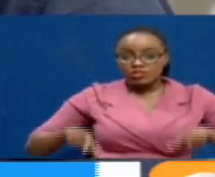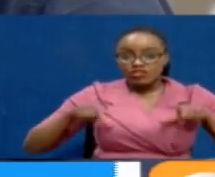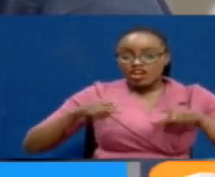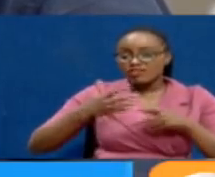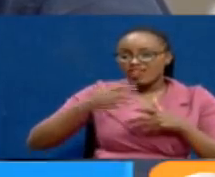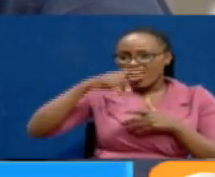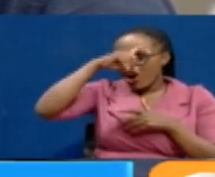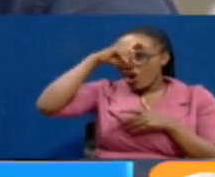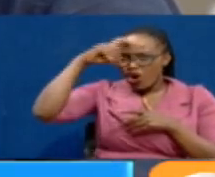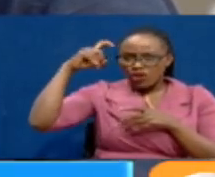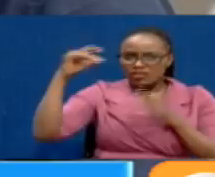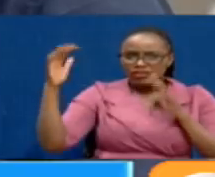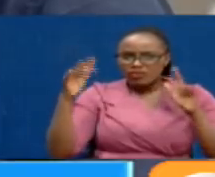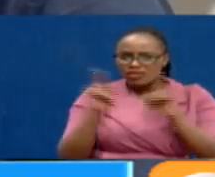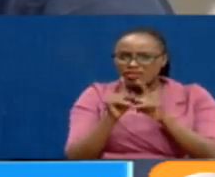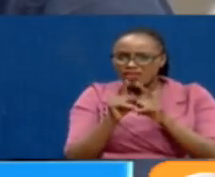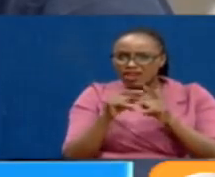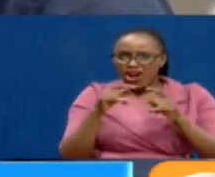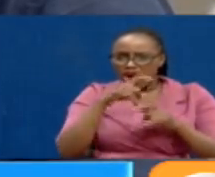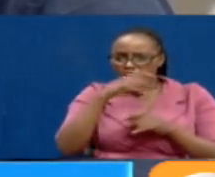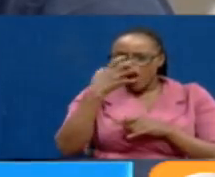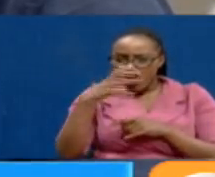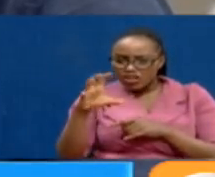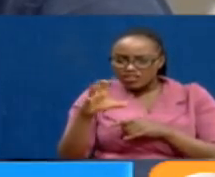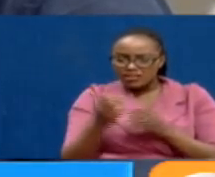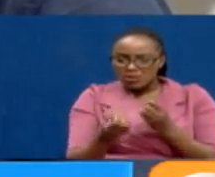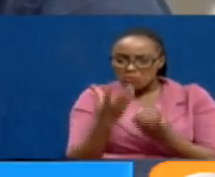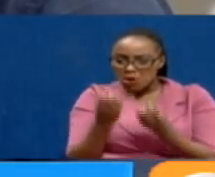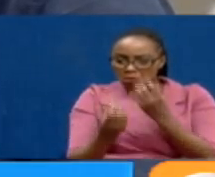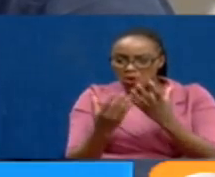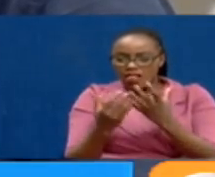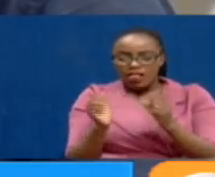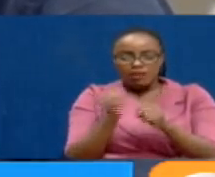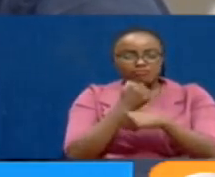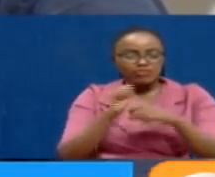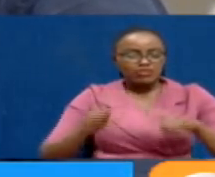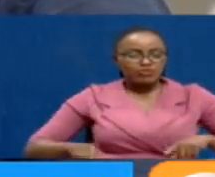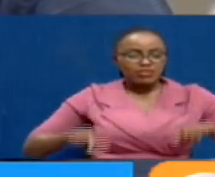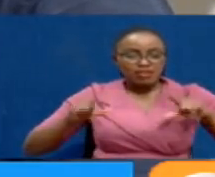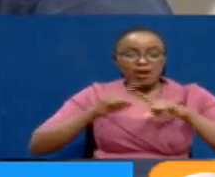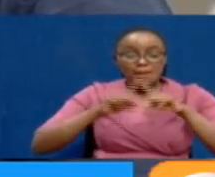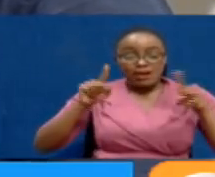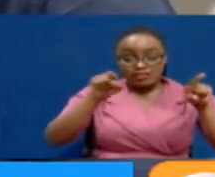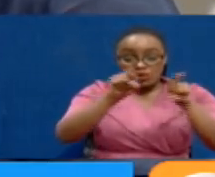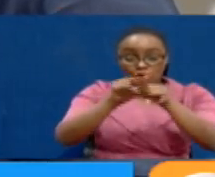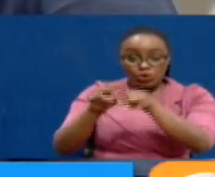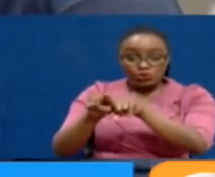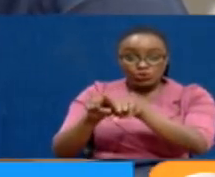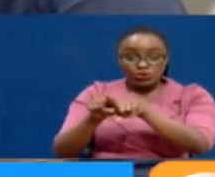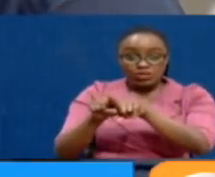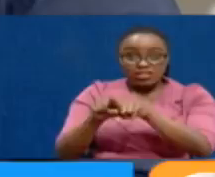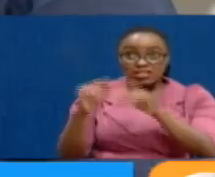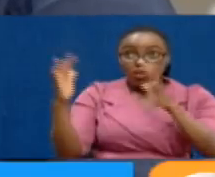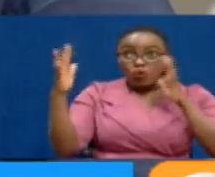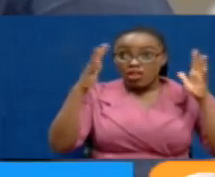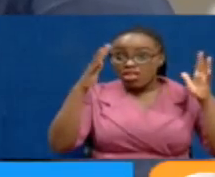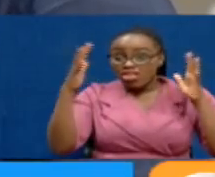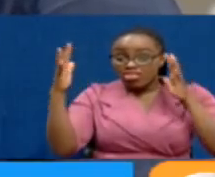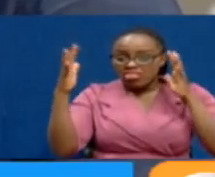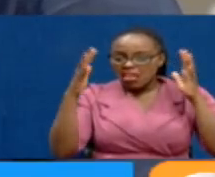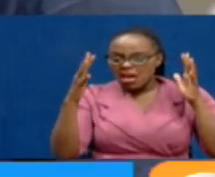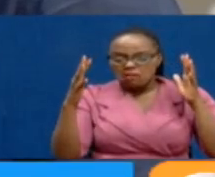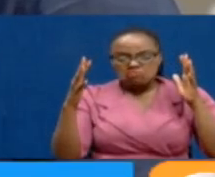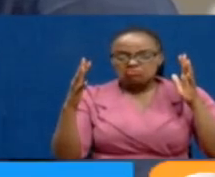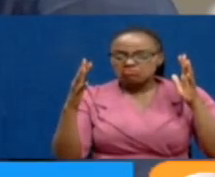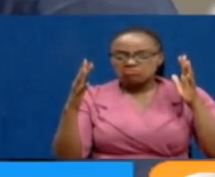hot temperature, for example, boiling or cooking. So for sure that would be a way to destroy it. But then I don't think our conditions here get to